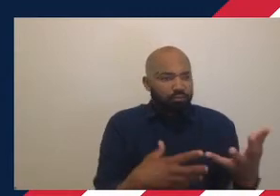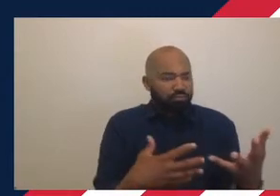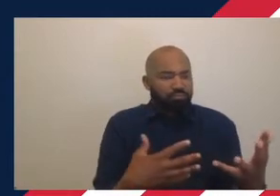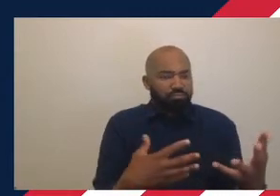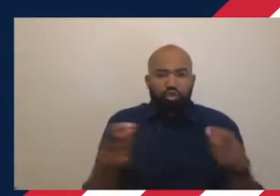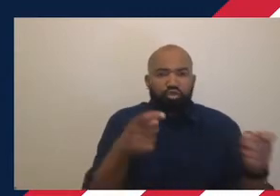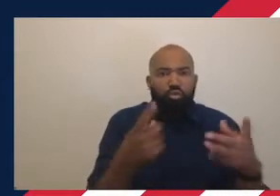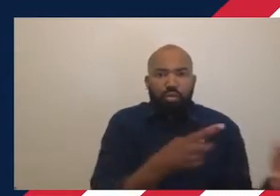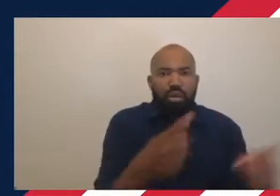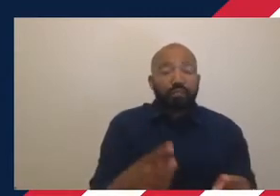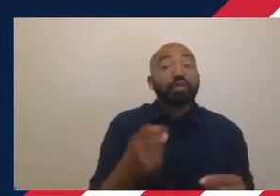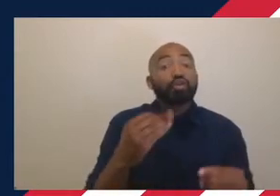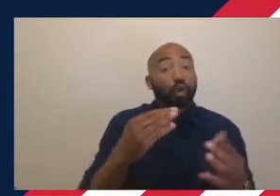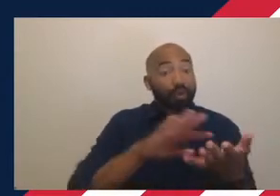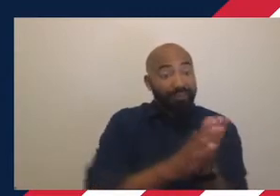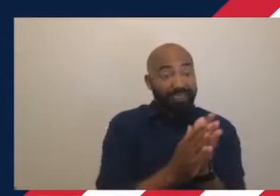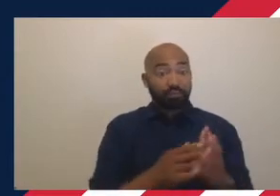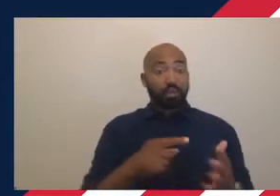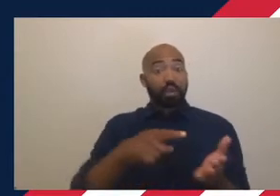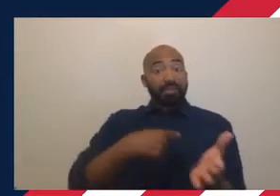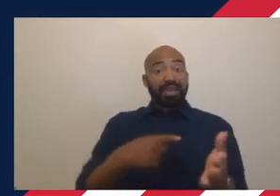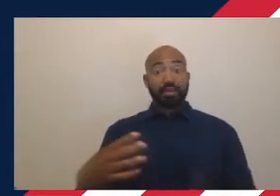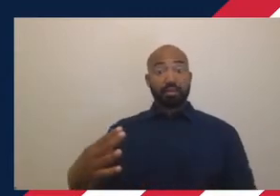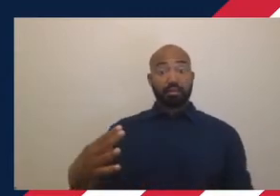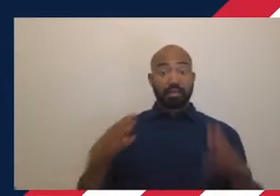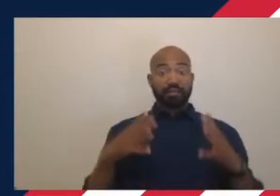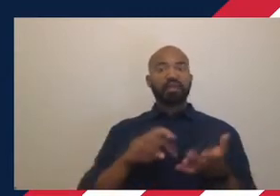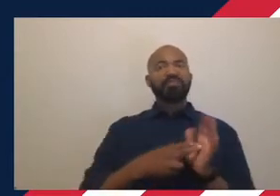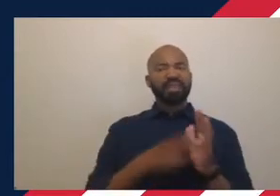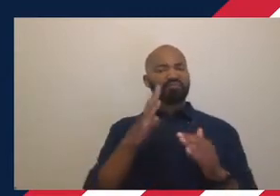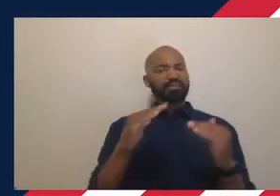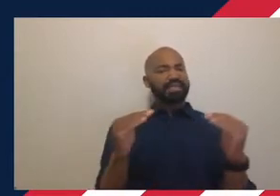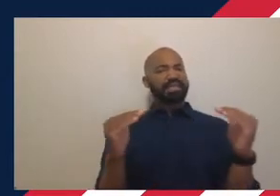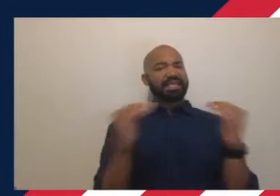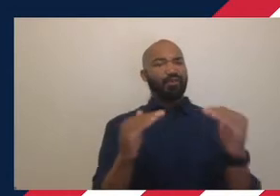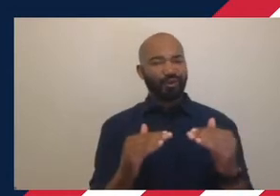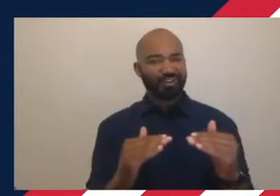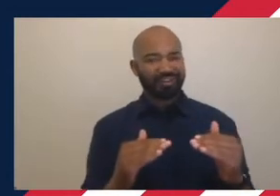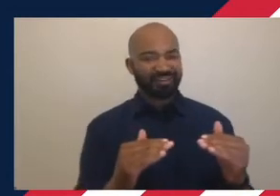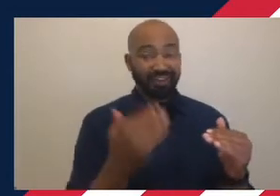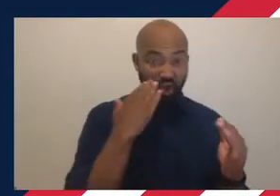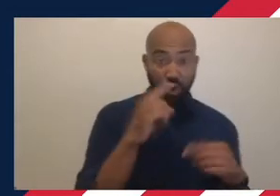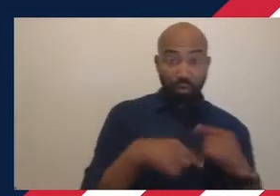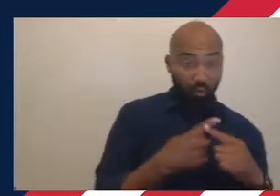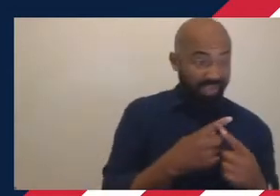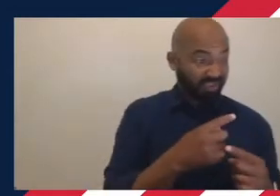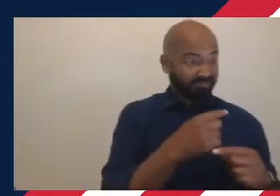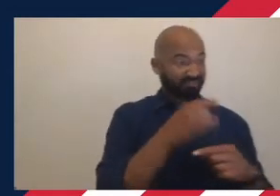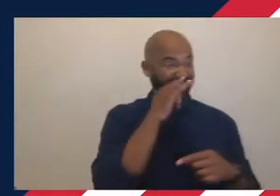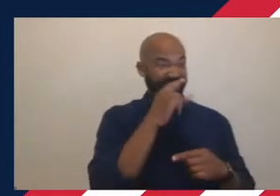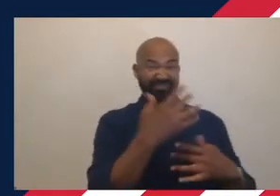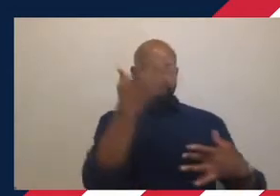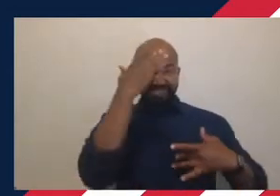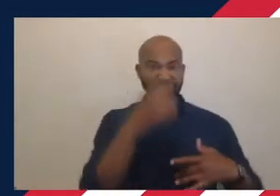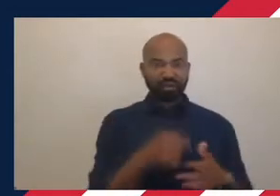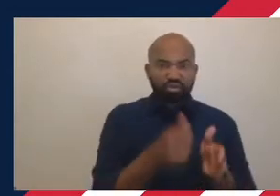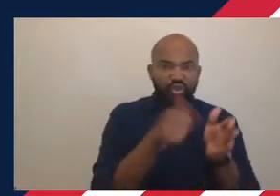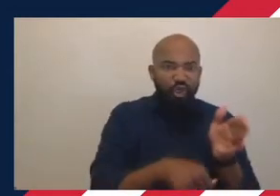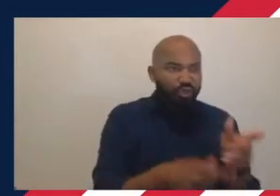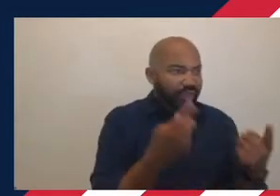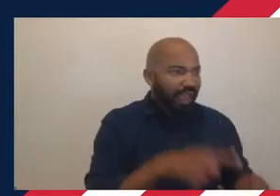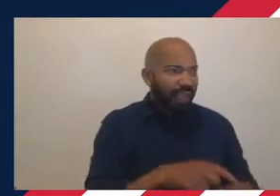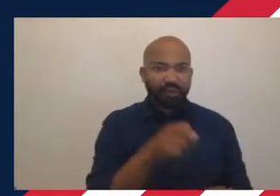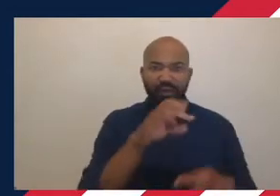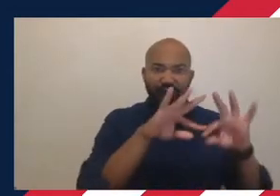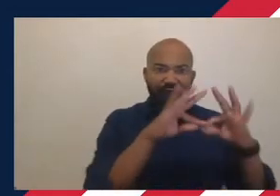the wage gap, the ability to be there with your child when they're sick, when they're going through surgery, to be there when your family